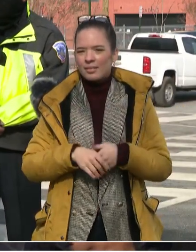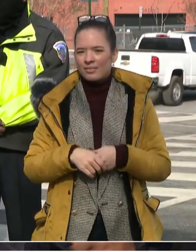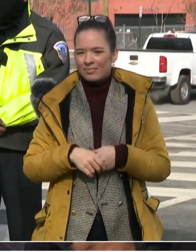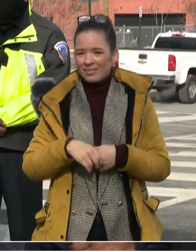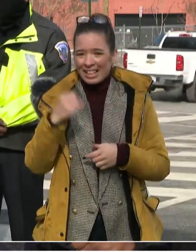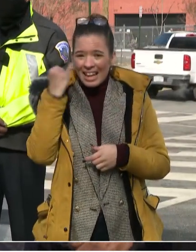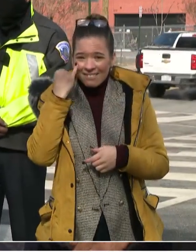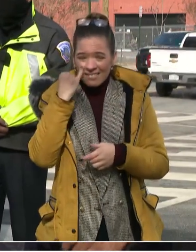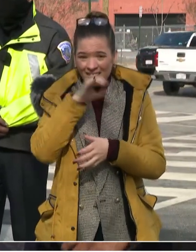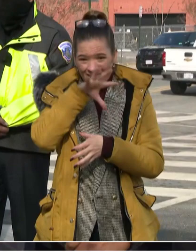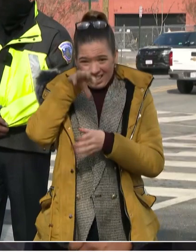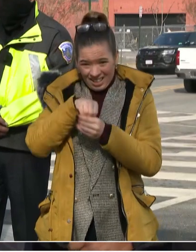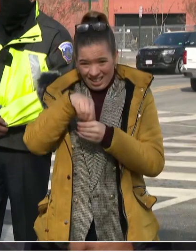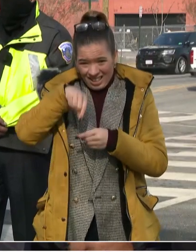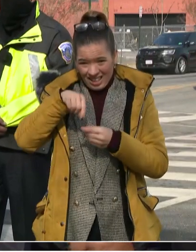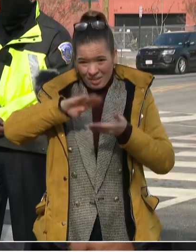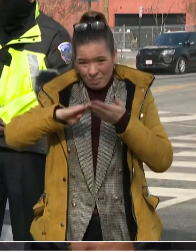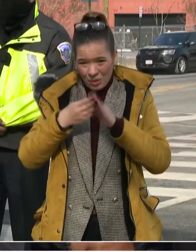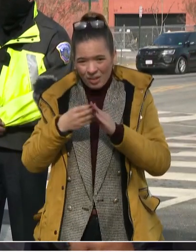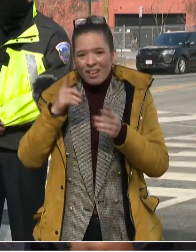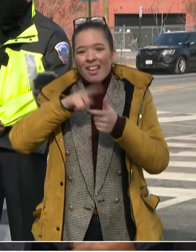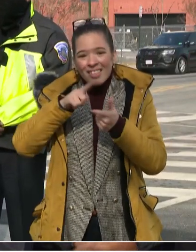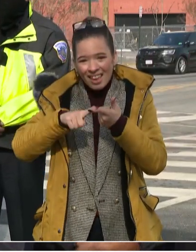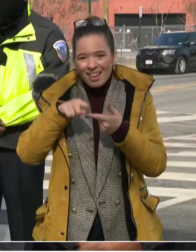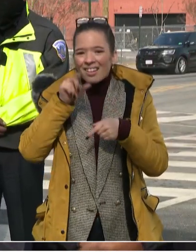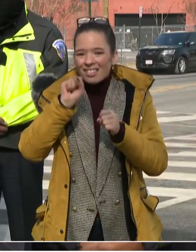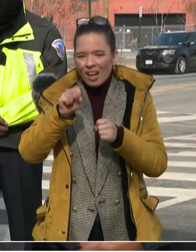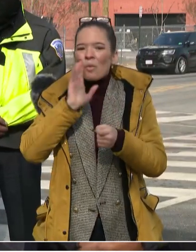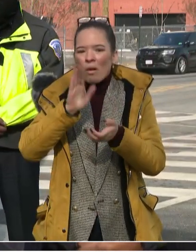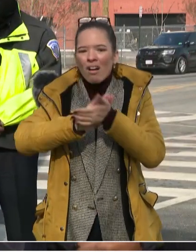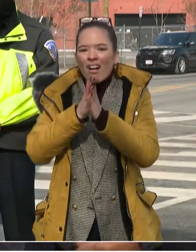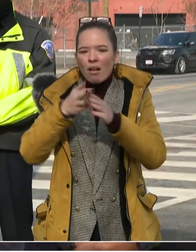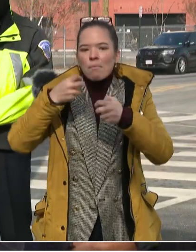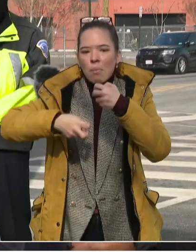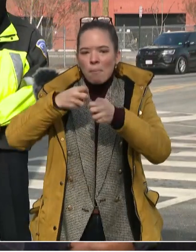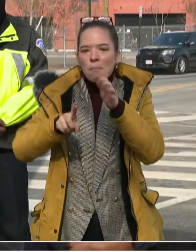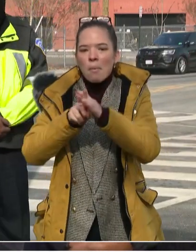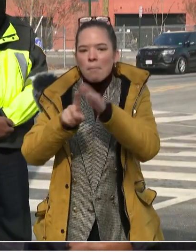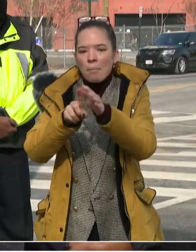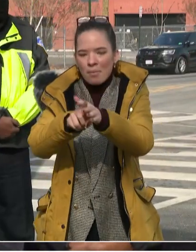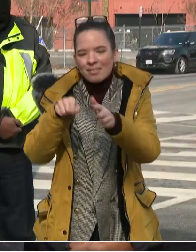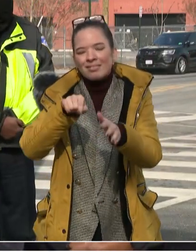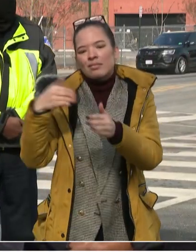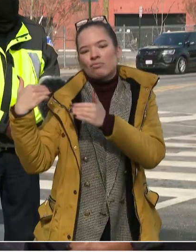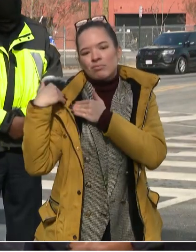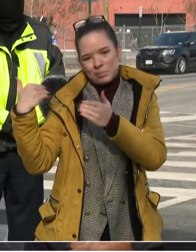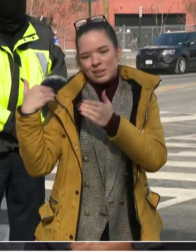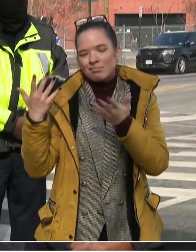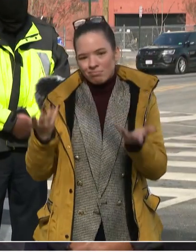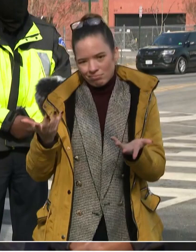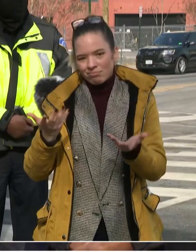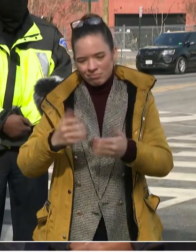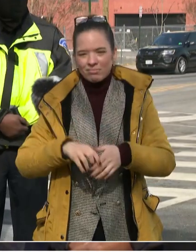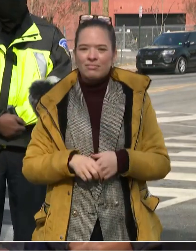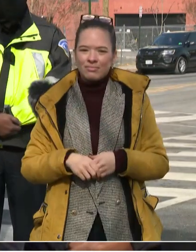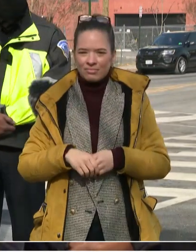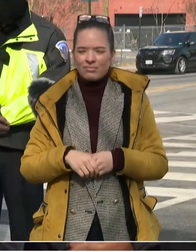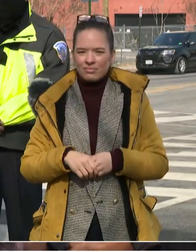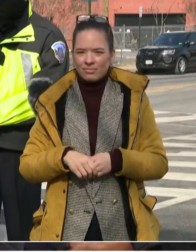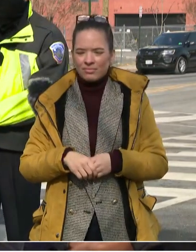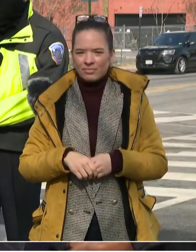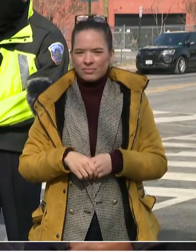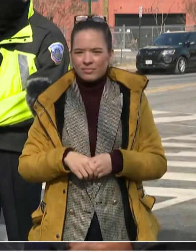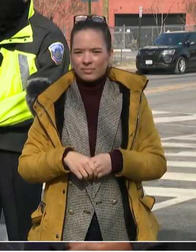in community, it becomes very difficult to ensure that accountability happens the way that it's supposed to happen. Let me